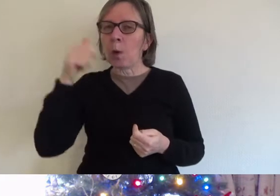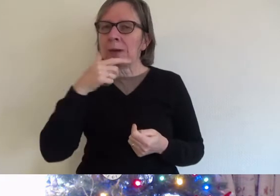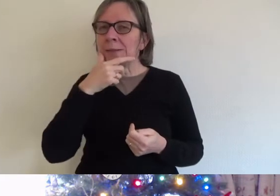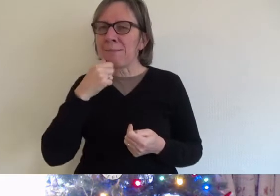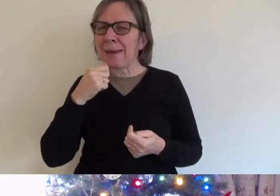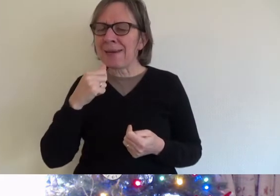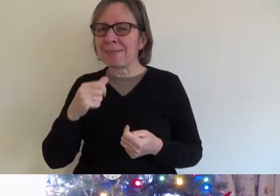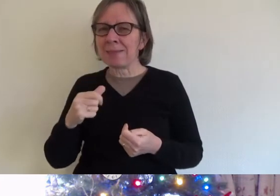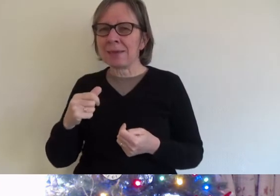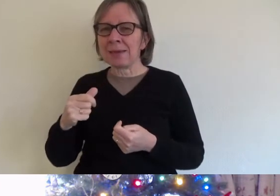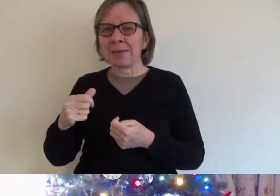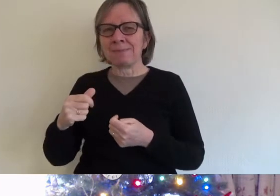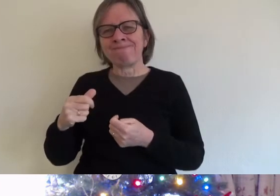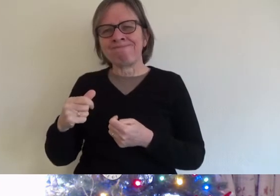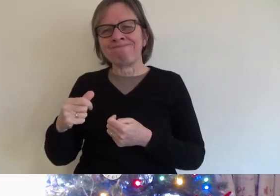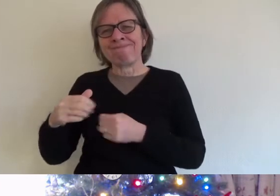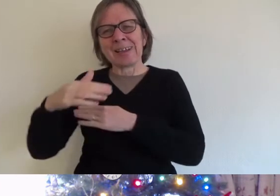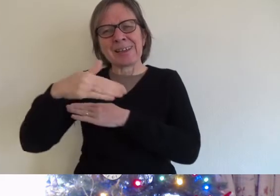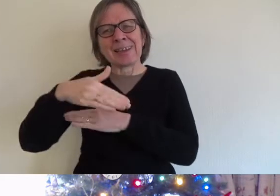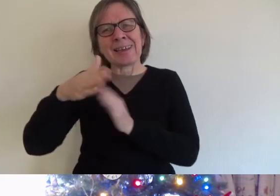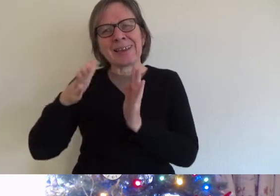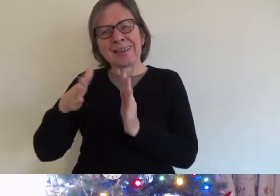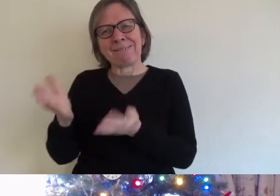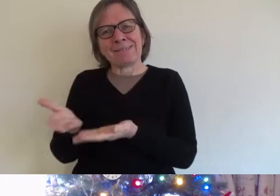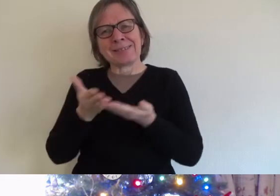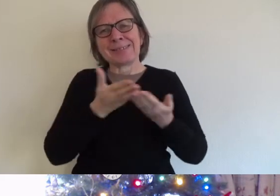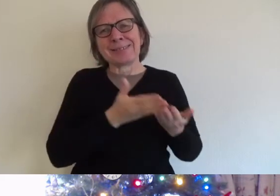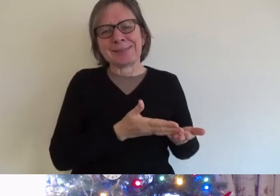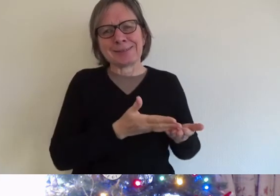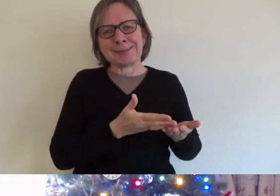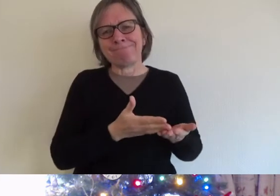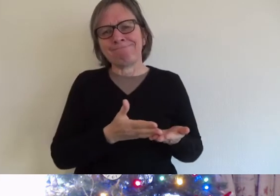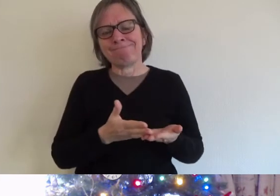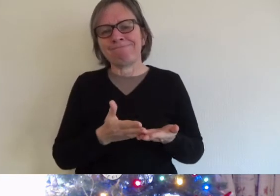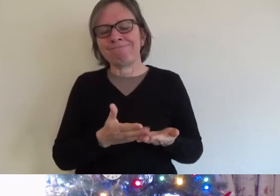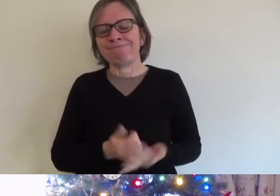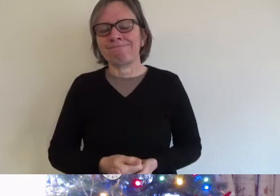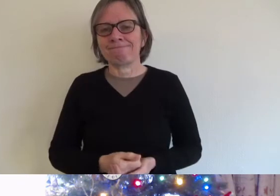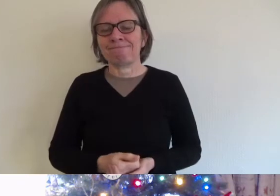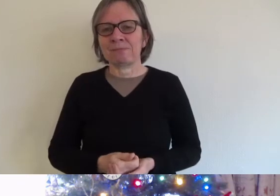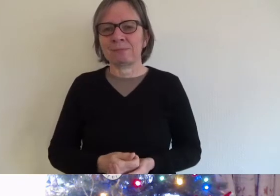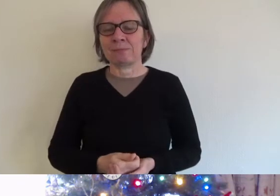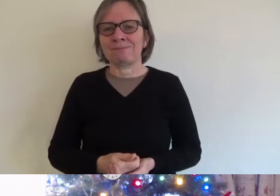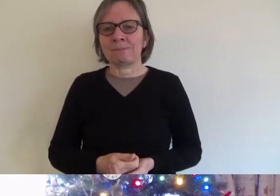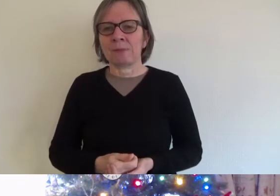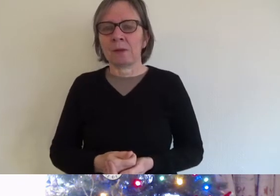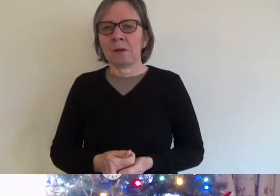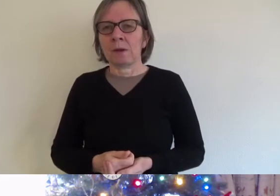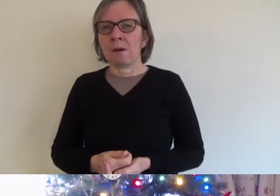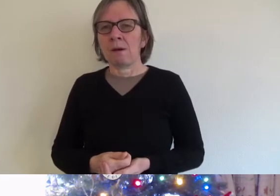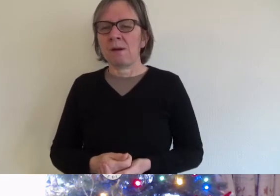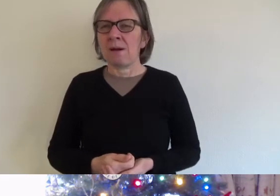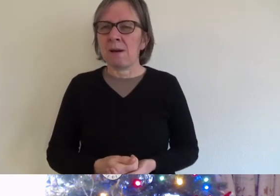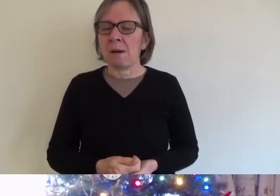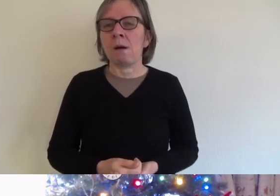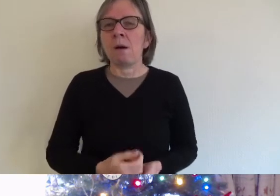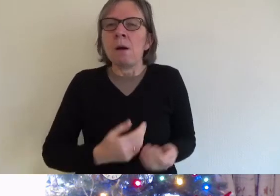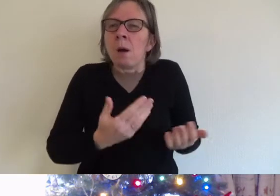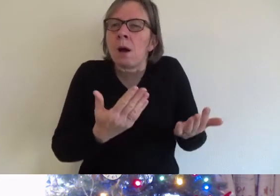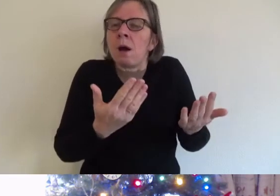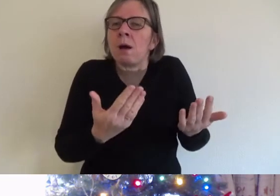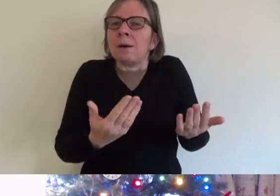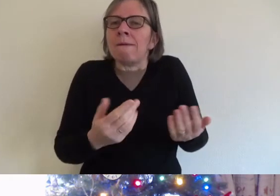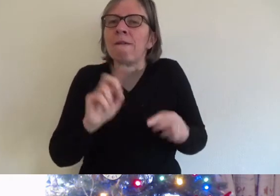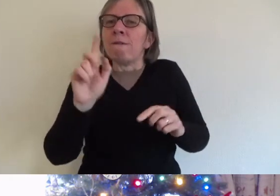the gift of Christmas and the gifts that the wise men brought. We're going to sing, "Oh, come and join the dance that